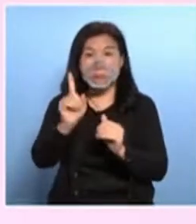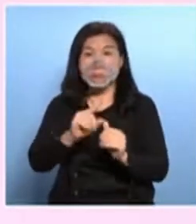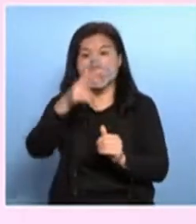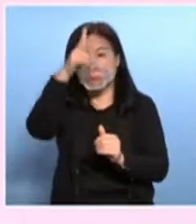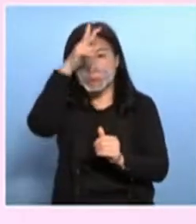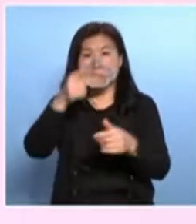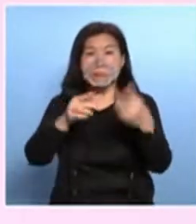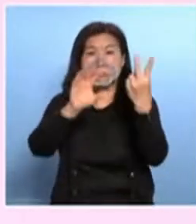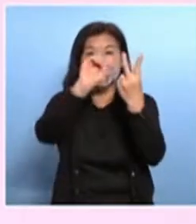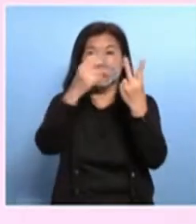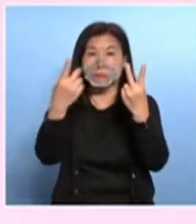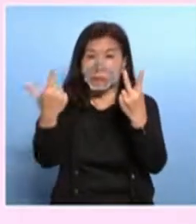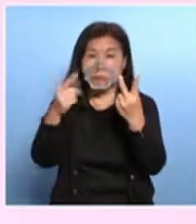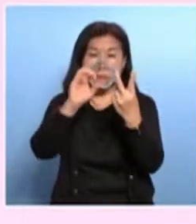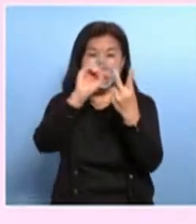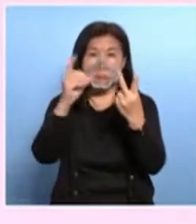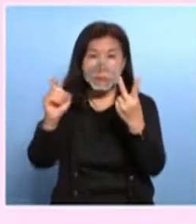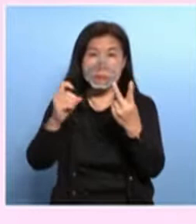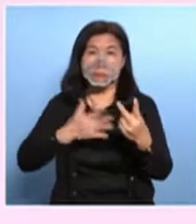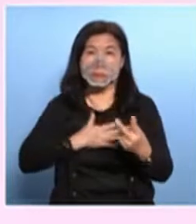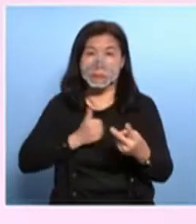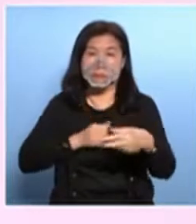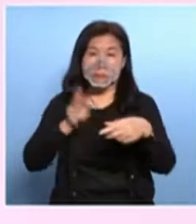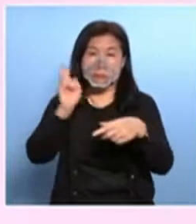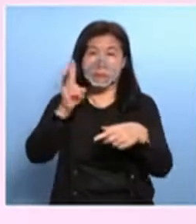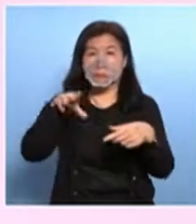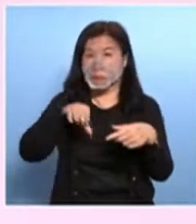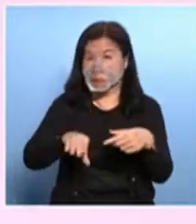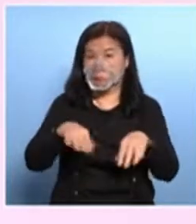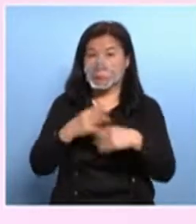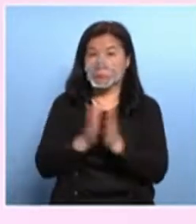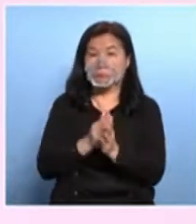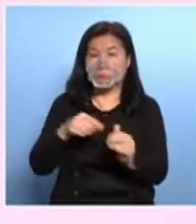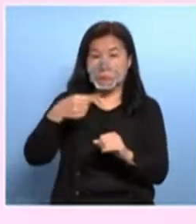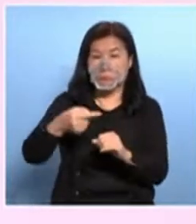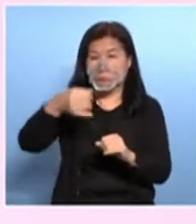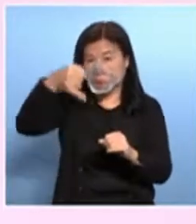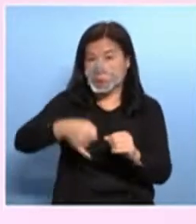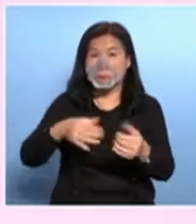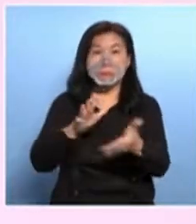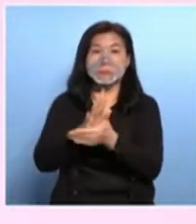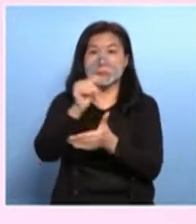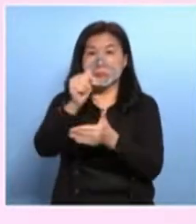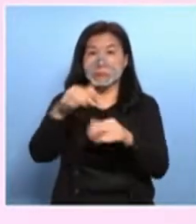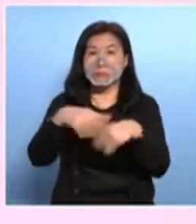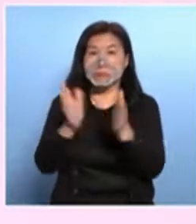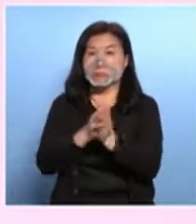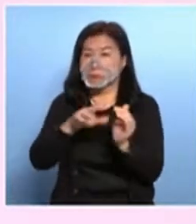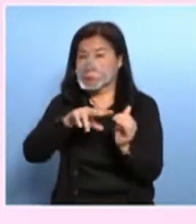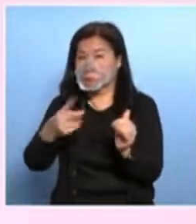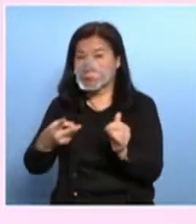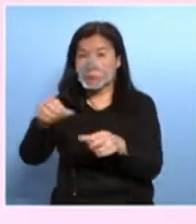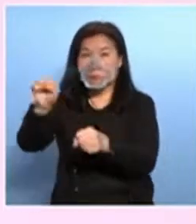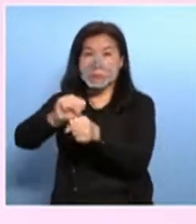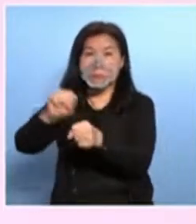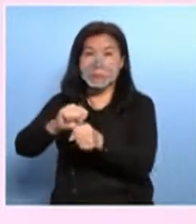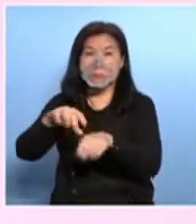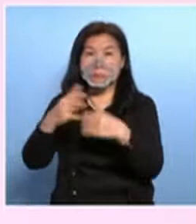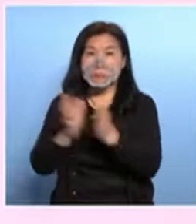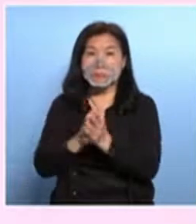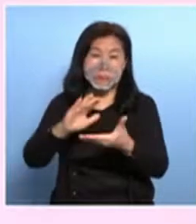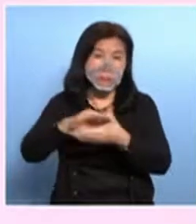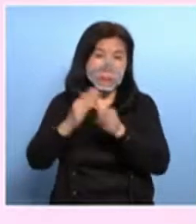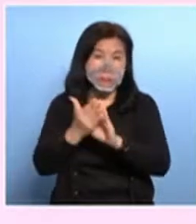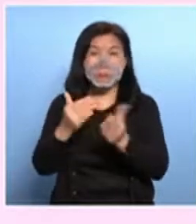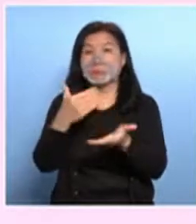LCSD. Cultural facilities. As announced in the 2018-19 budget, the government would set aside $20 billion for the improvement and development